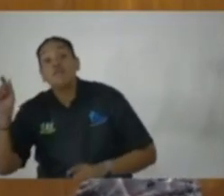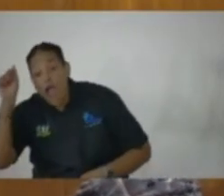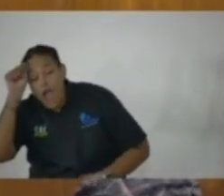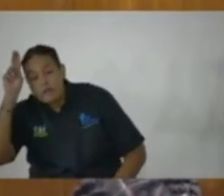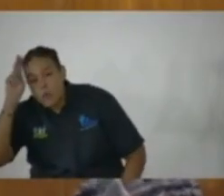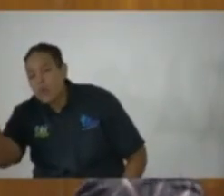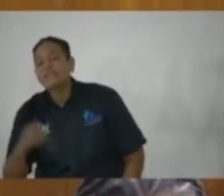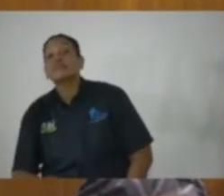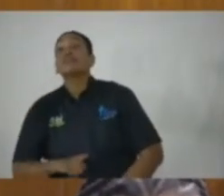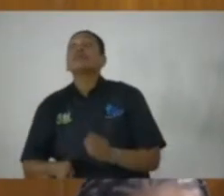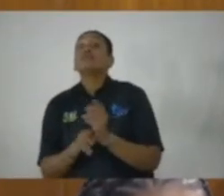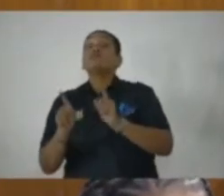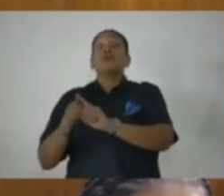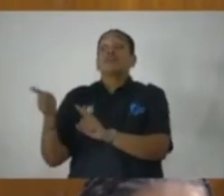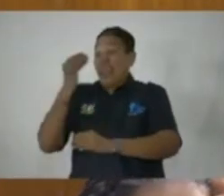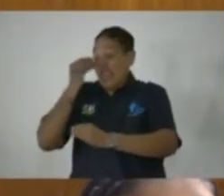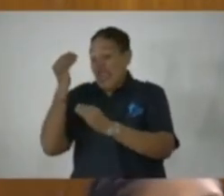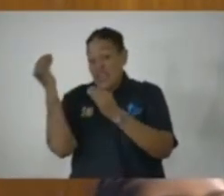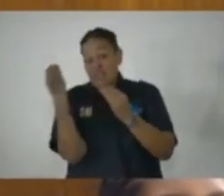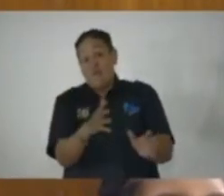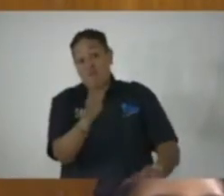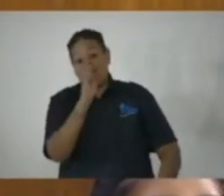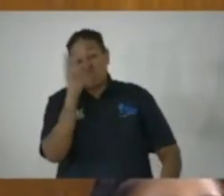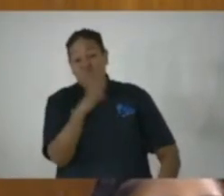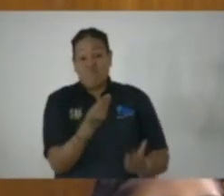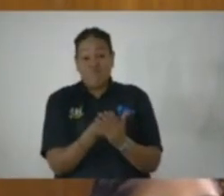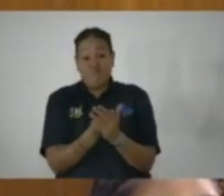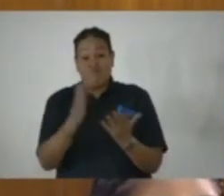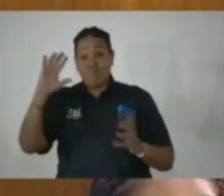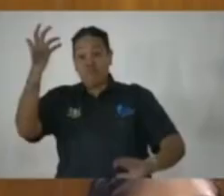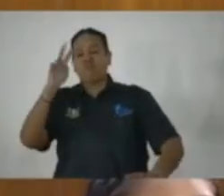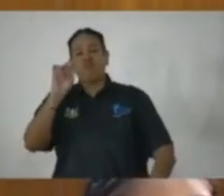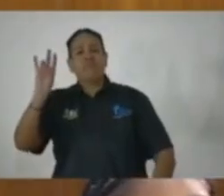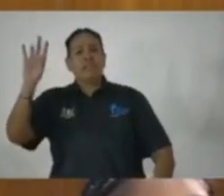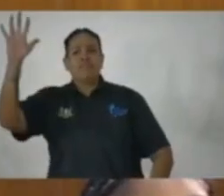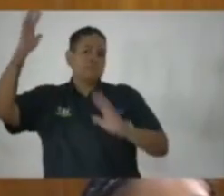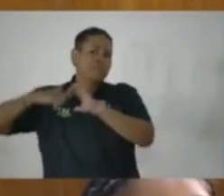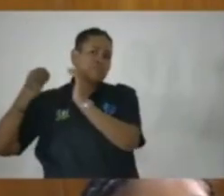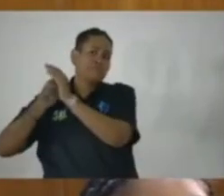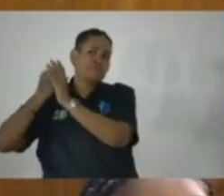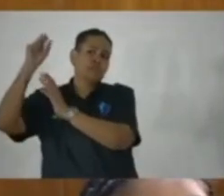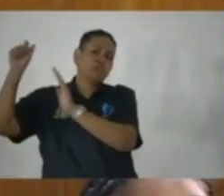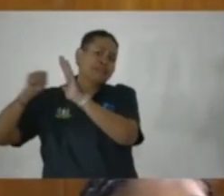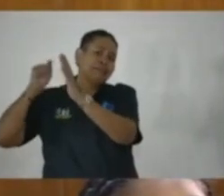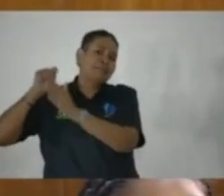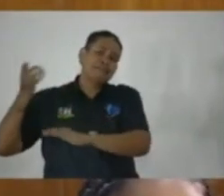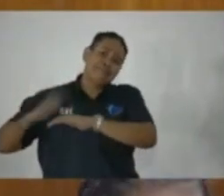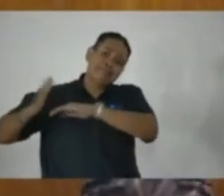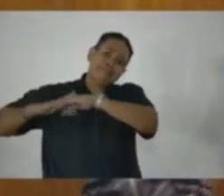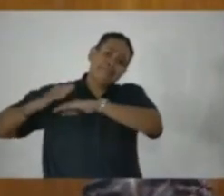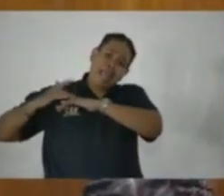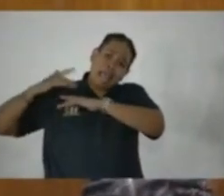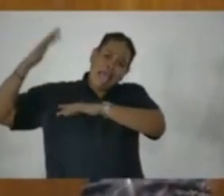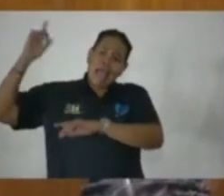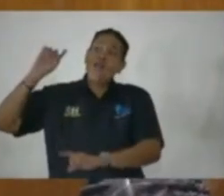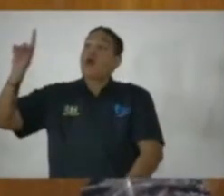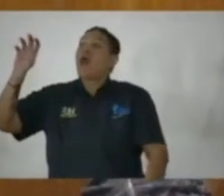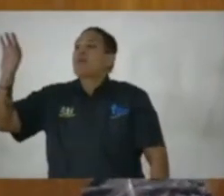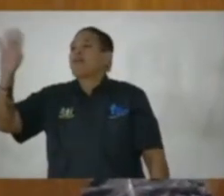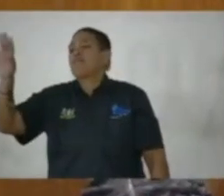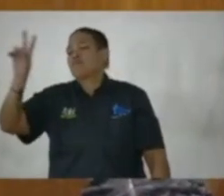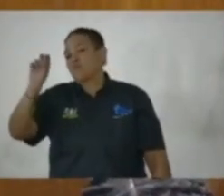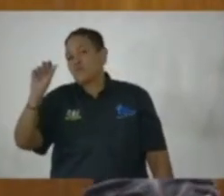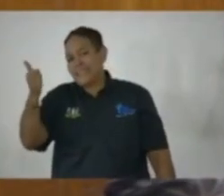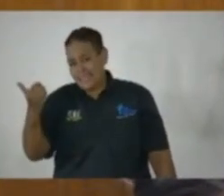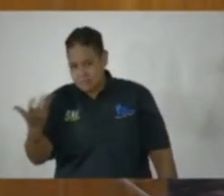Holness. And when they ignored that financial crisis, and the negatives started to pile up, they went back to the IMF in